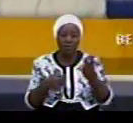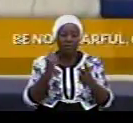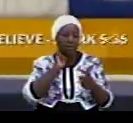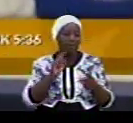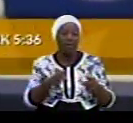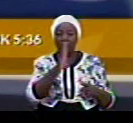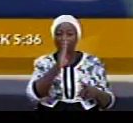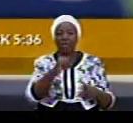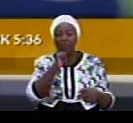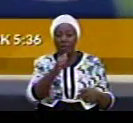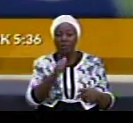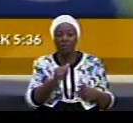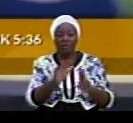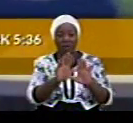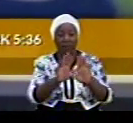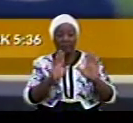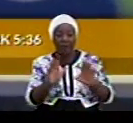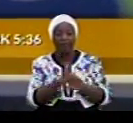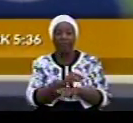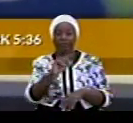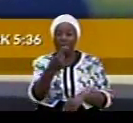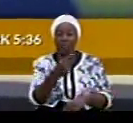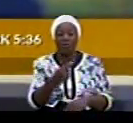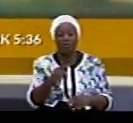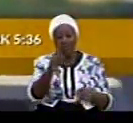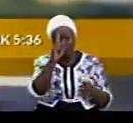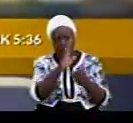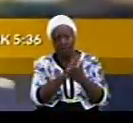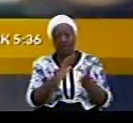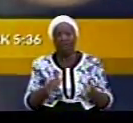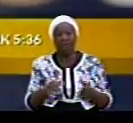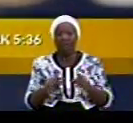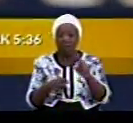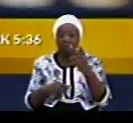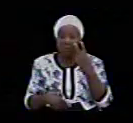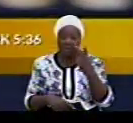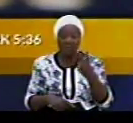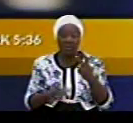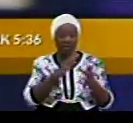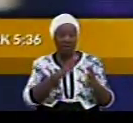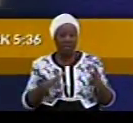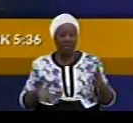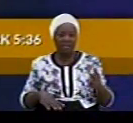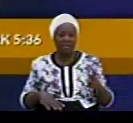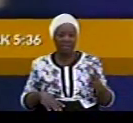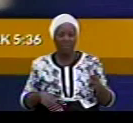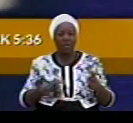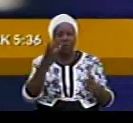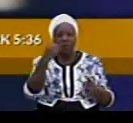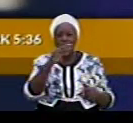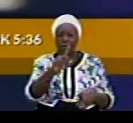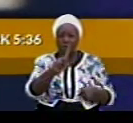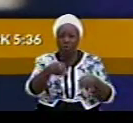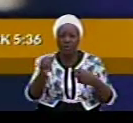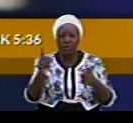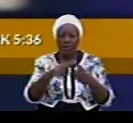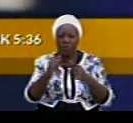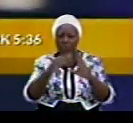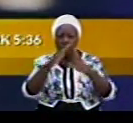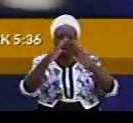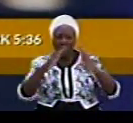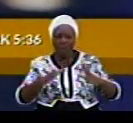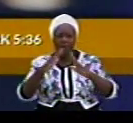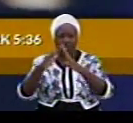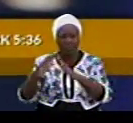only believe. You see, Christ was going to the house